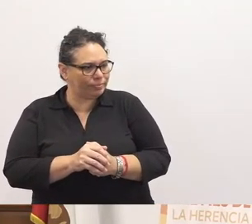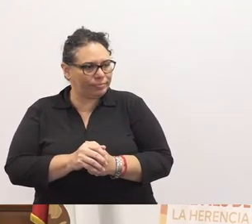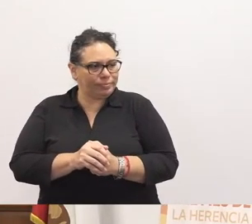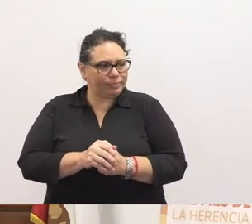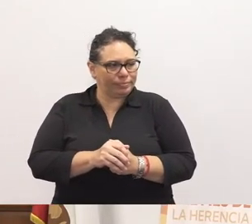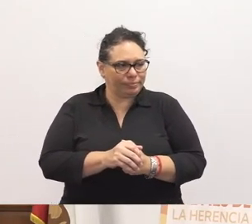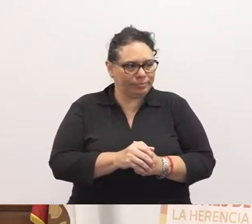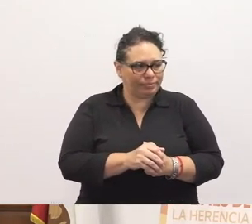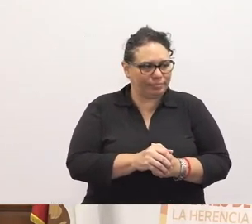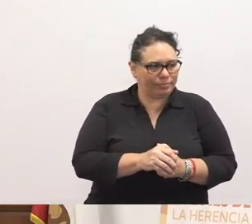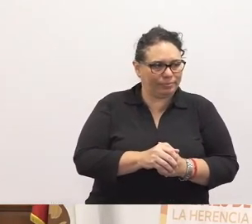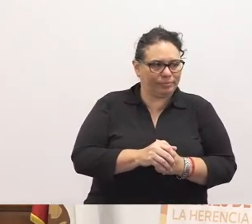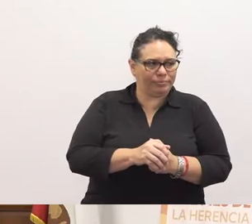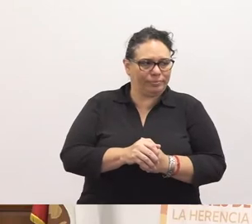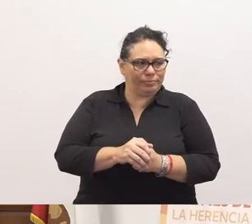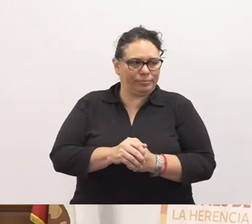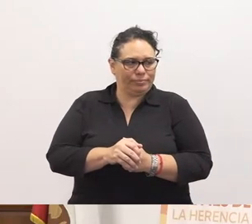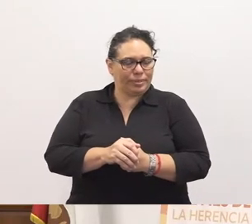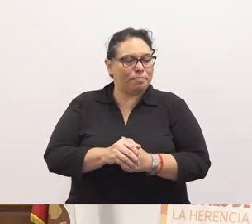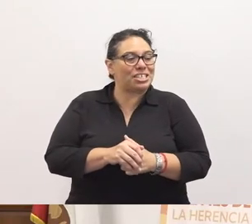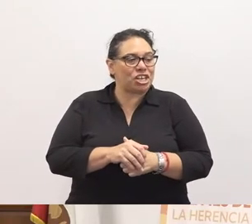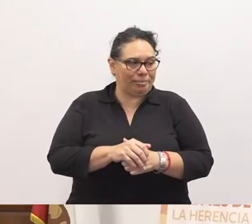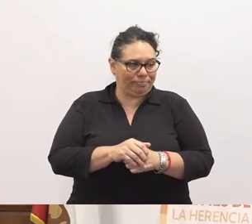Okay, and next we have